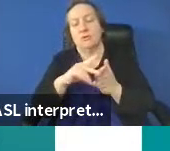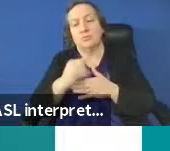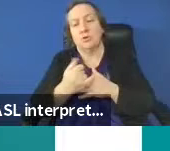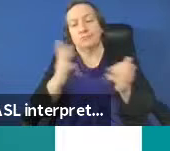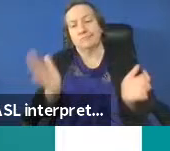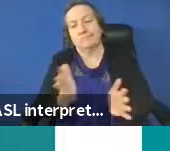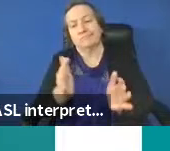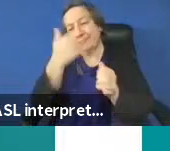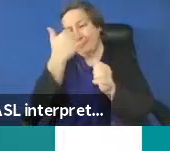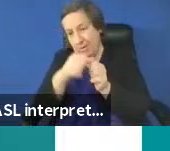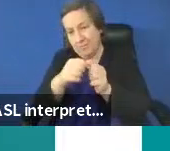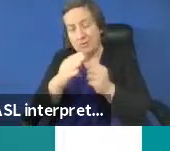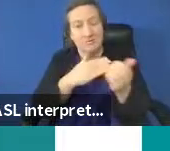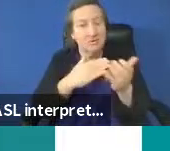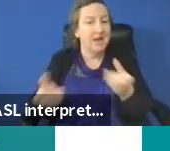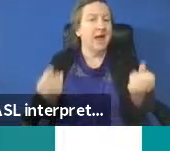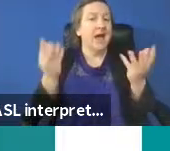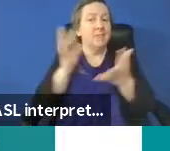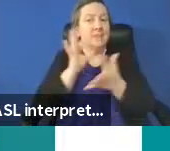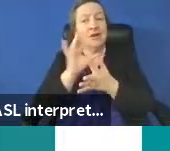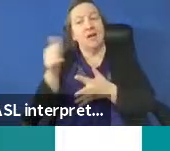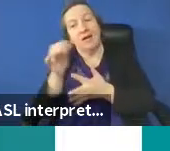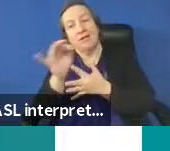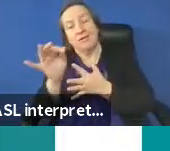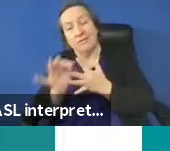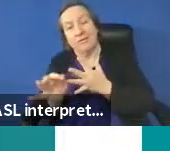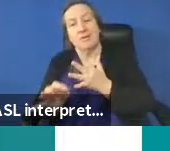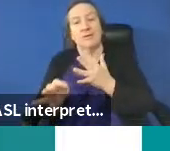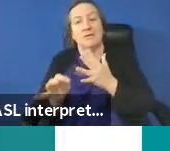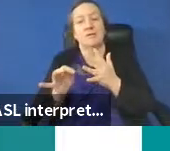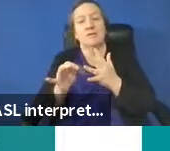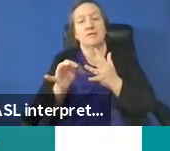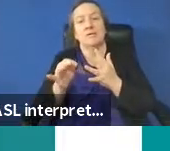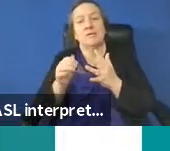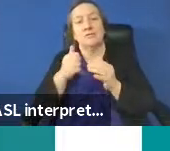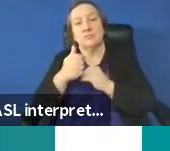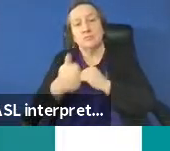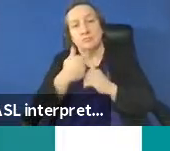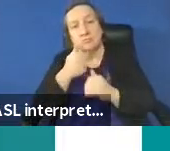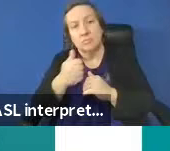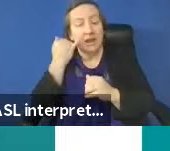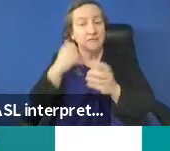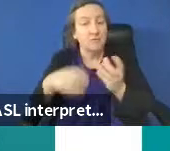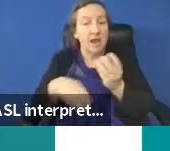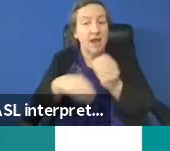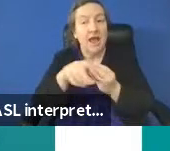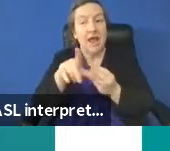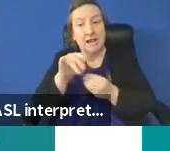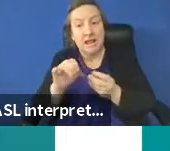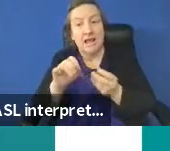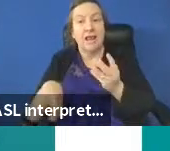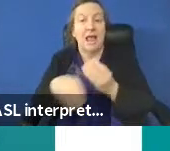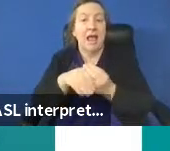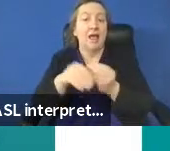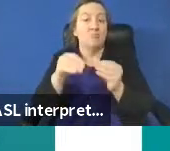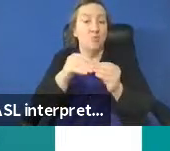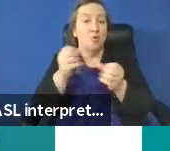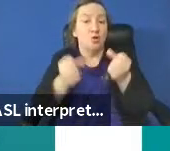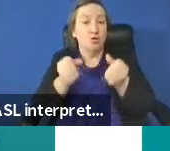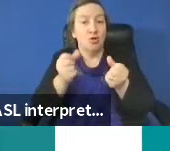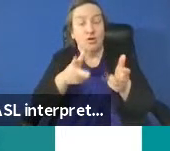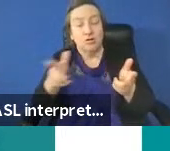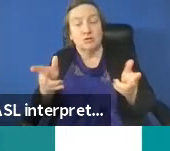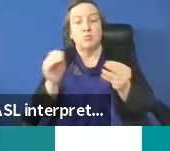remember that no matter how many alternative transportation, if you add lanes and add car infrastructure, further